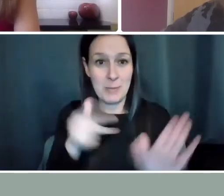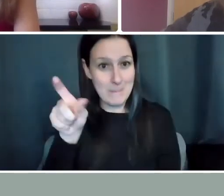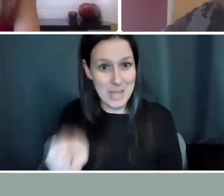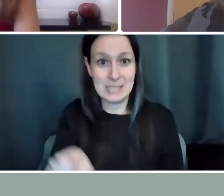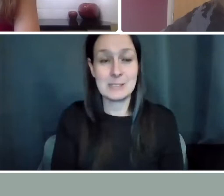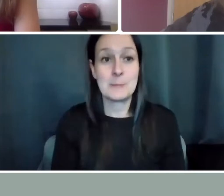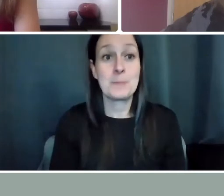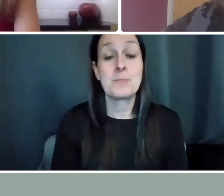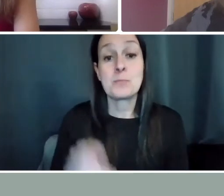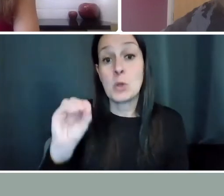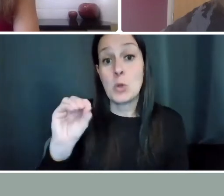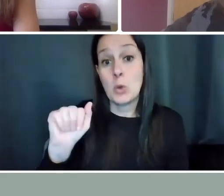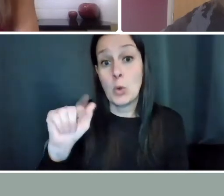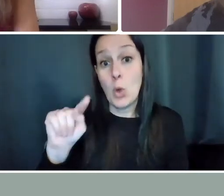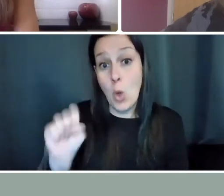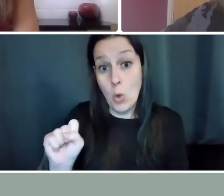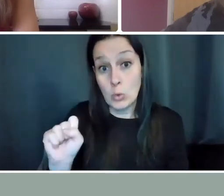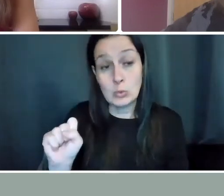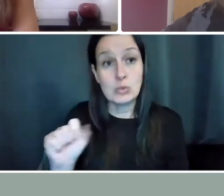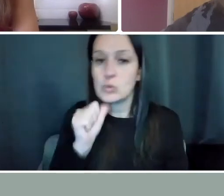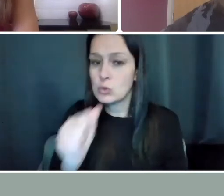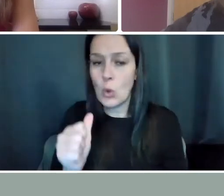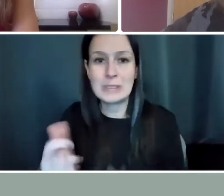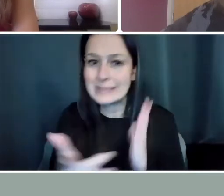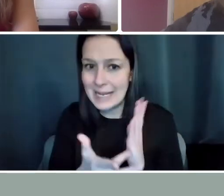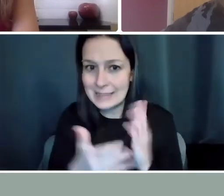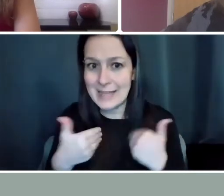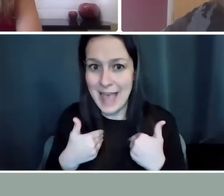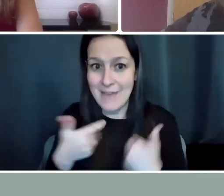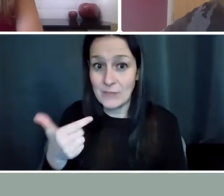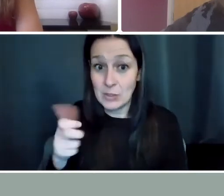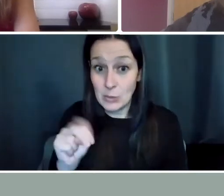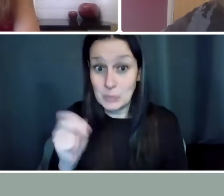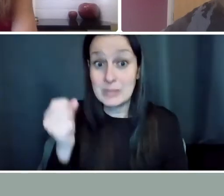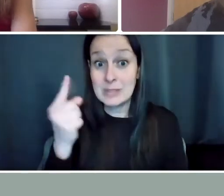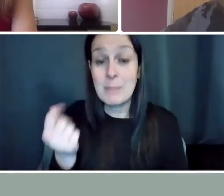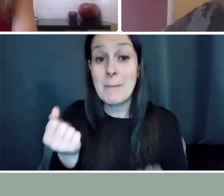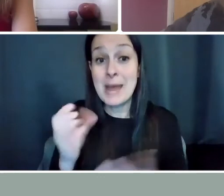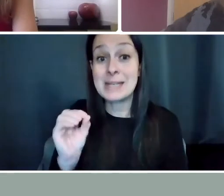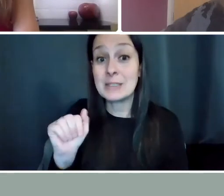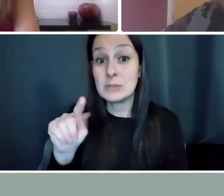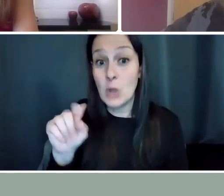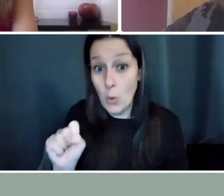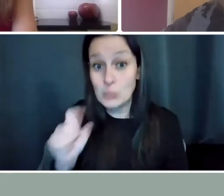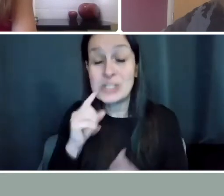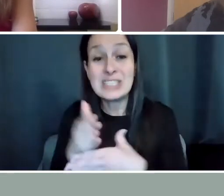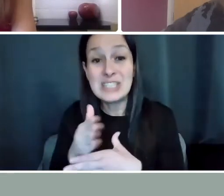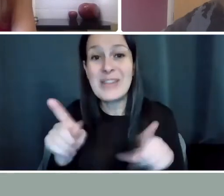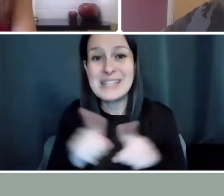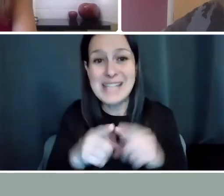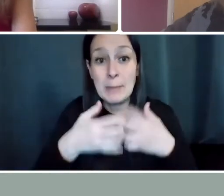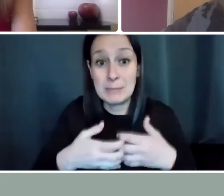So oats do not technically have gluten, but many oats share the same machinery